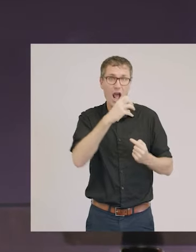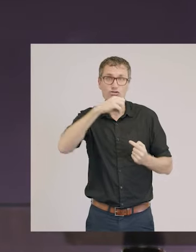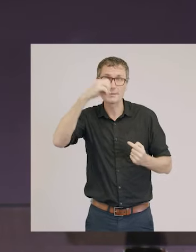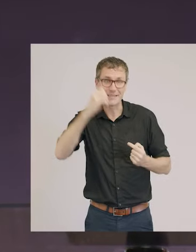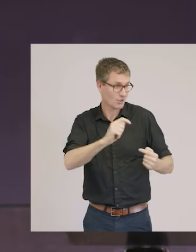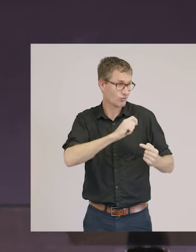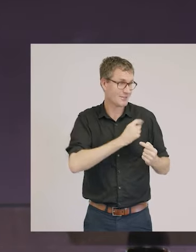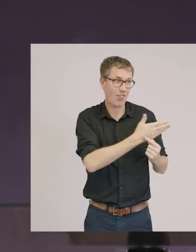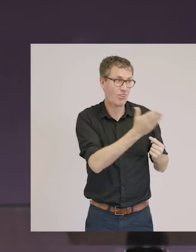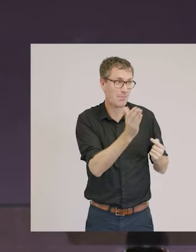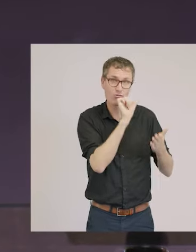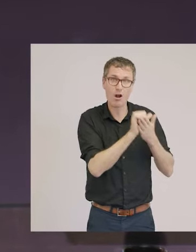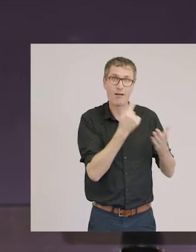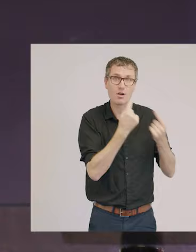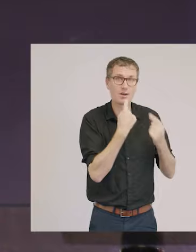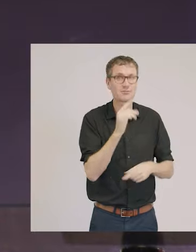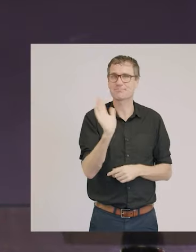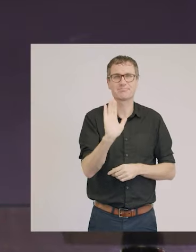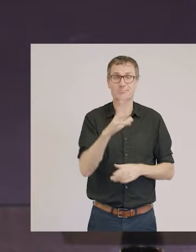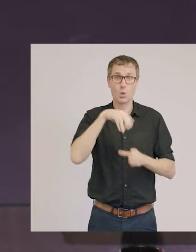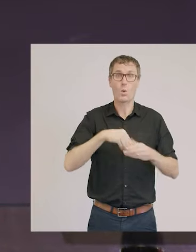else, including me.